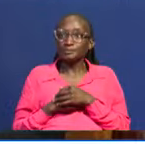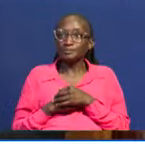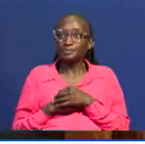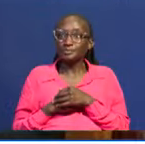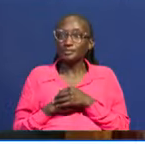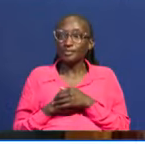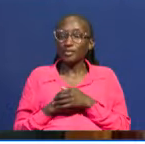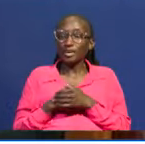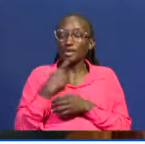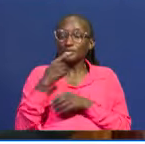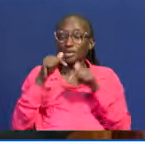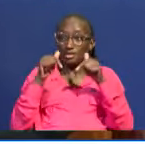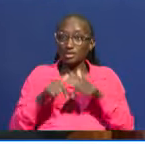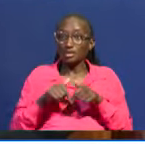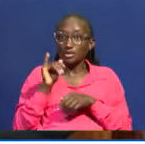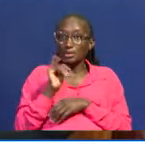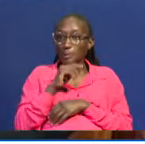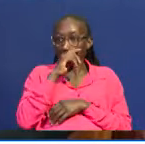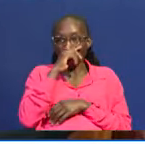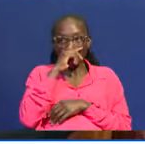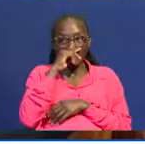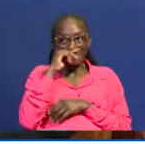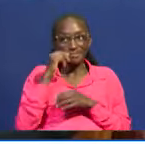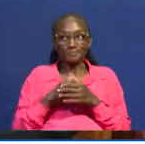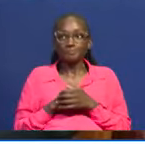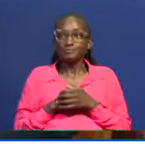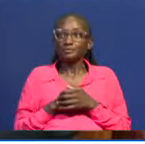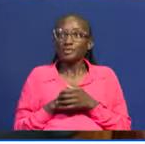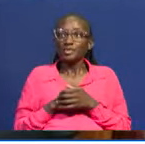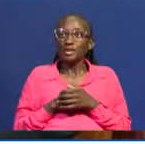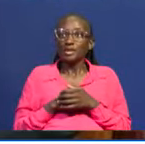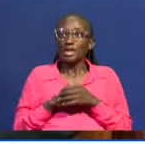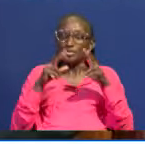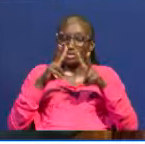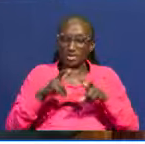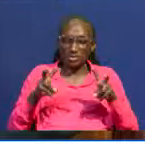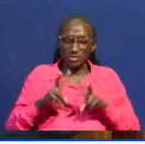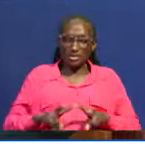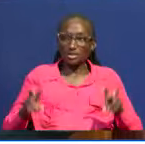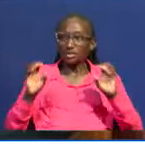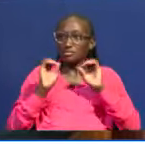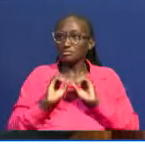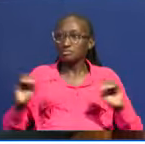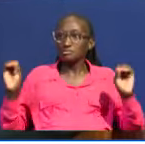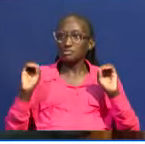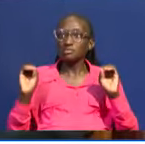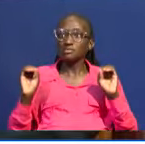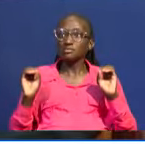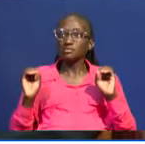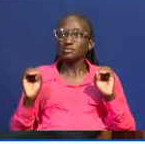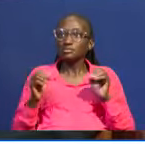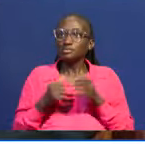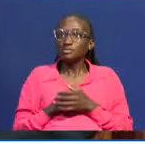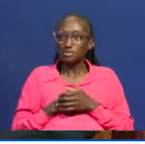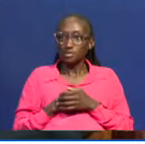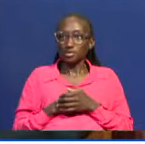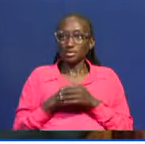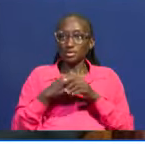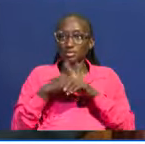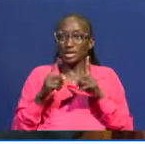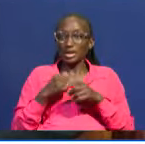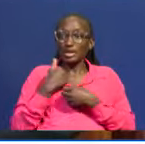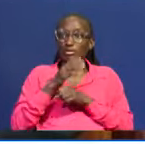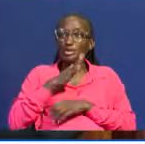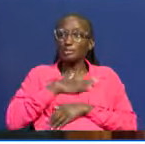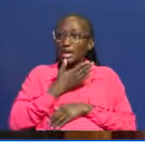I have said here I was not in an investigation journey. I was doing my